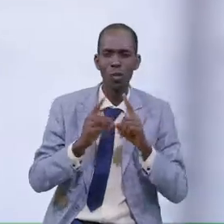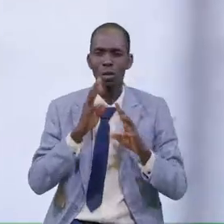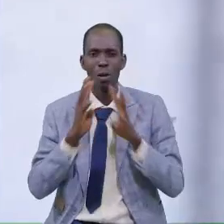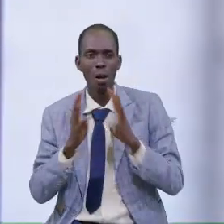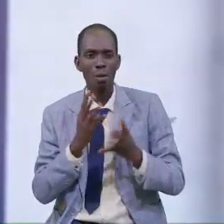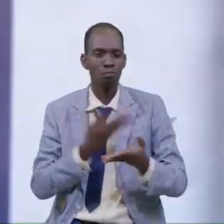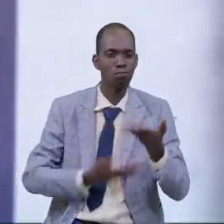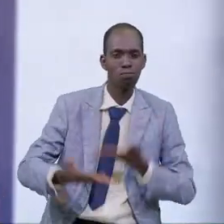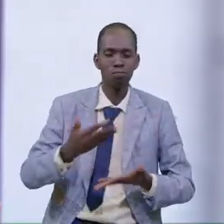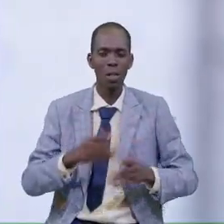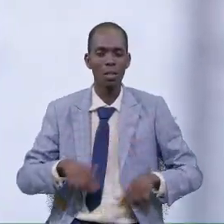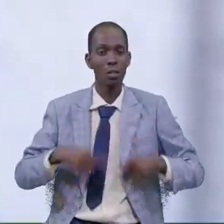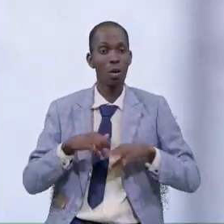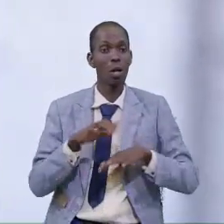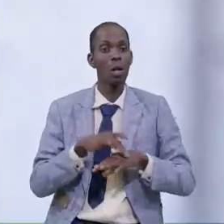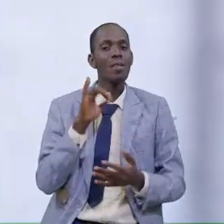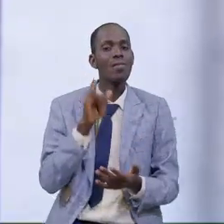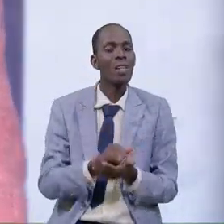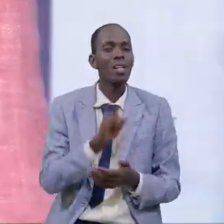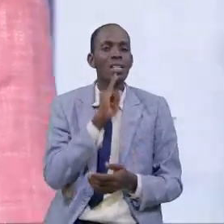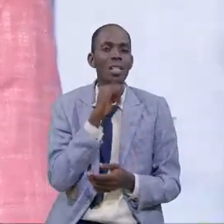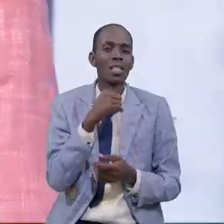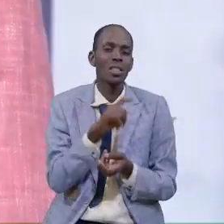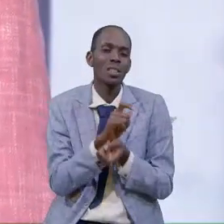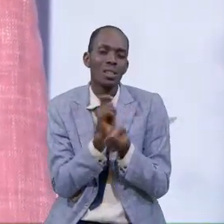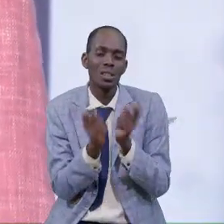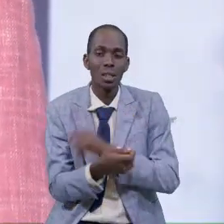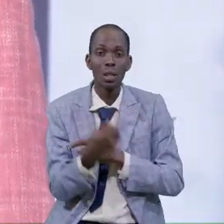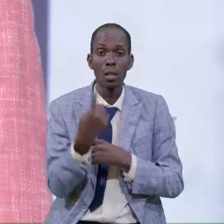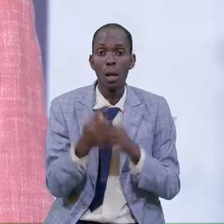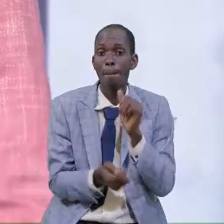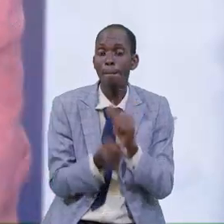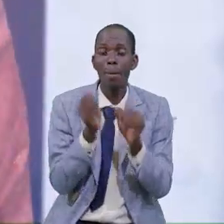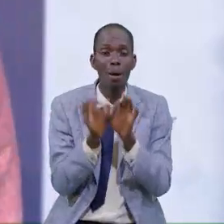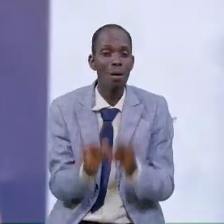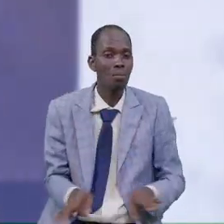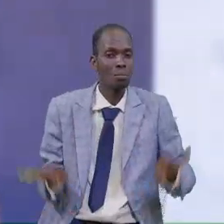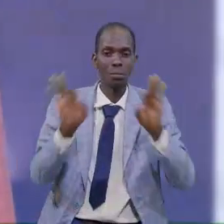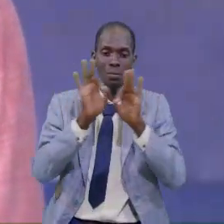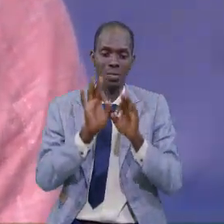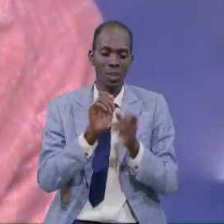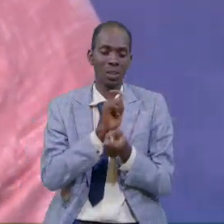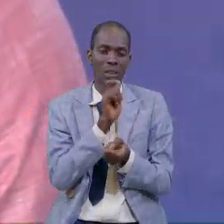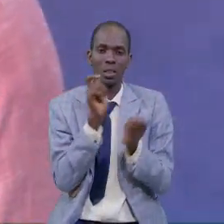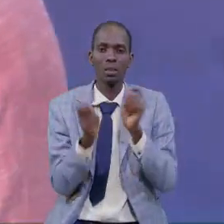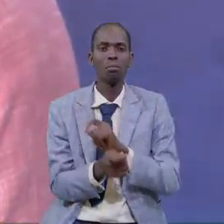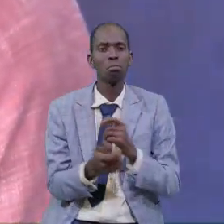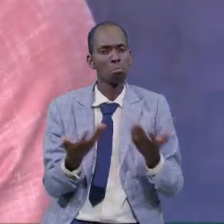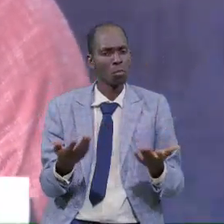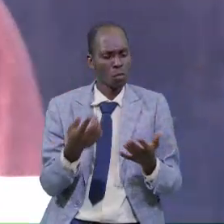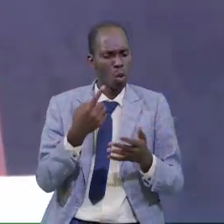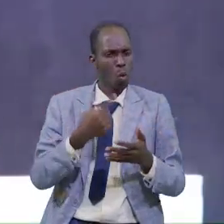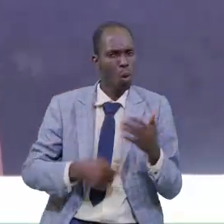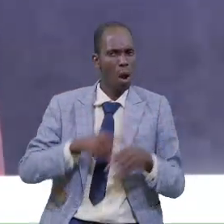the change. That's the change. The most important change. How about changing